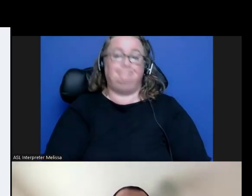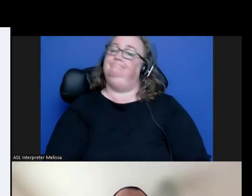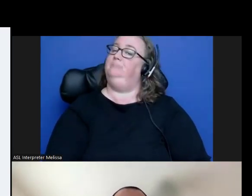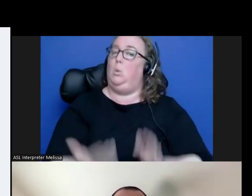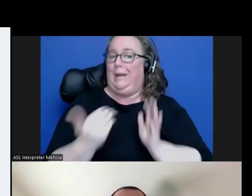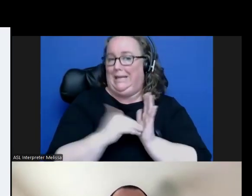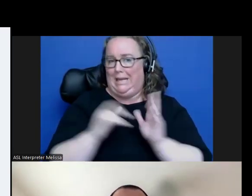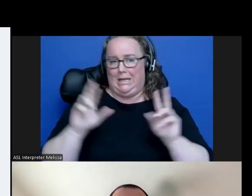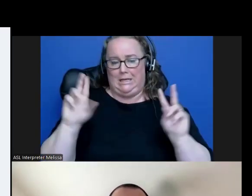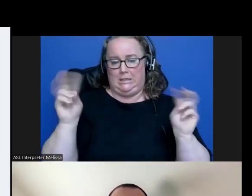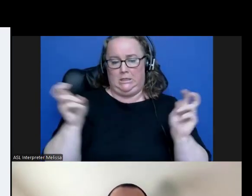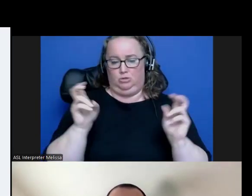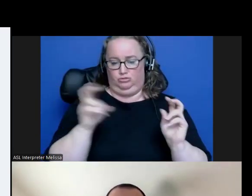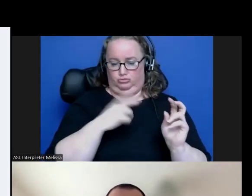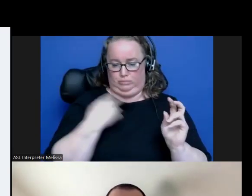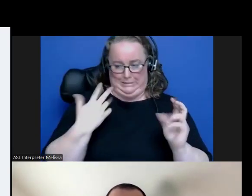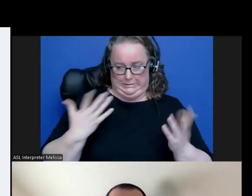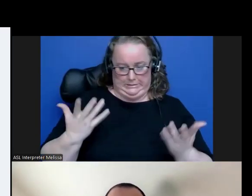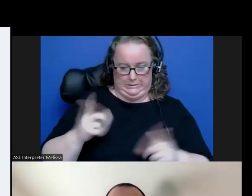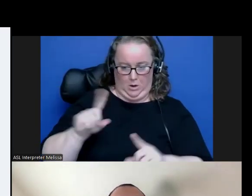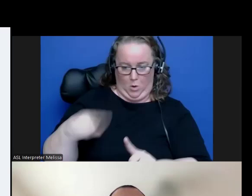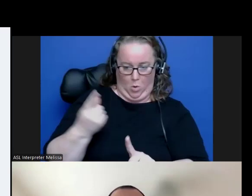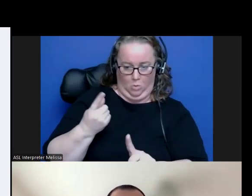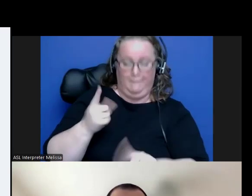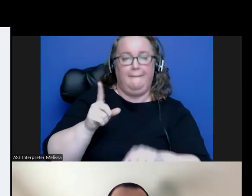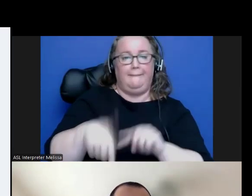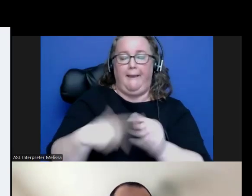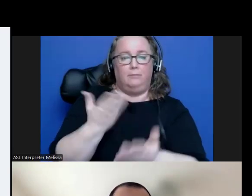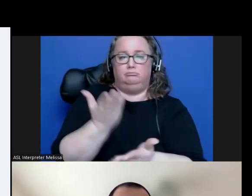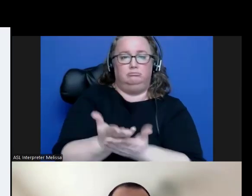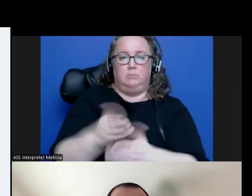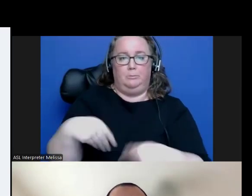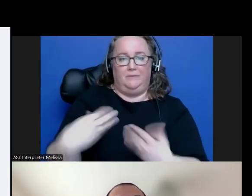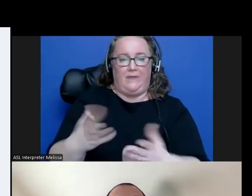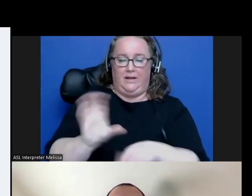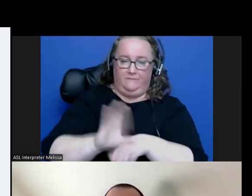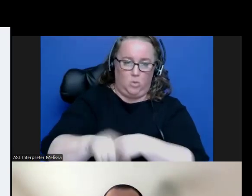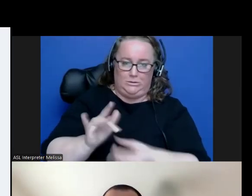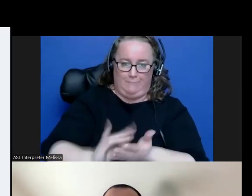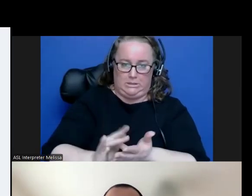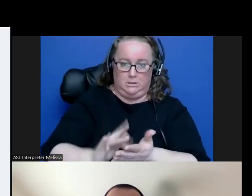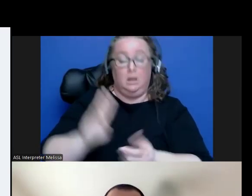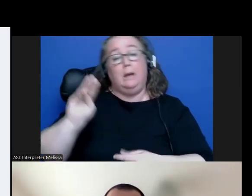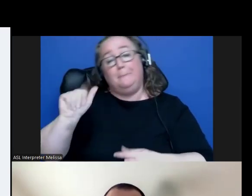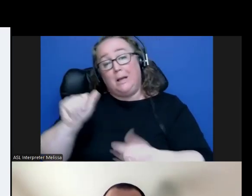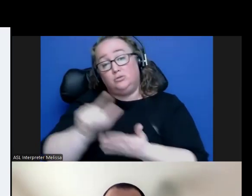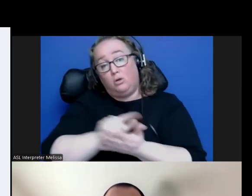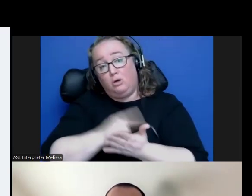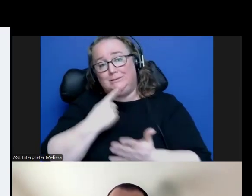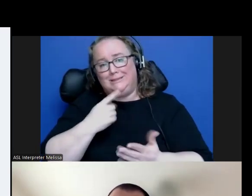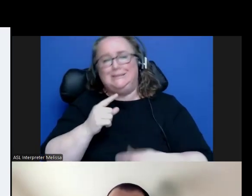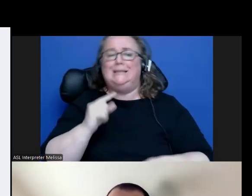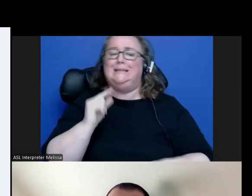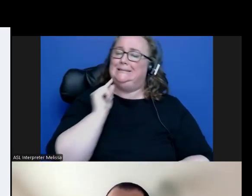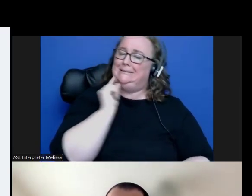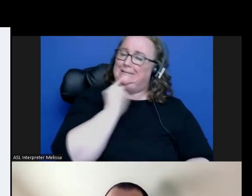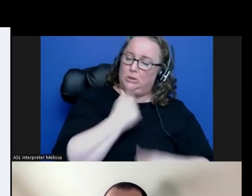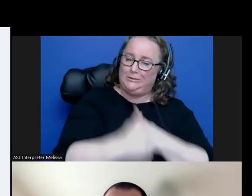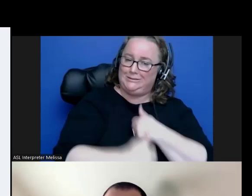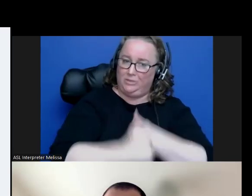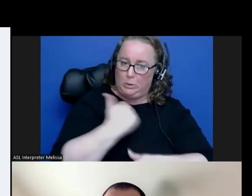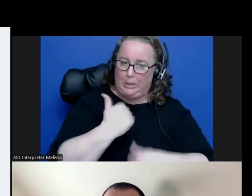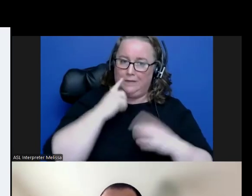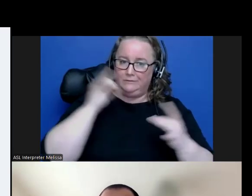risk alone cannot justify medication restraint. The Massachusetts law says serious threat of extreme violence, personal injury, or